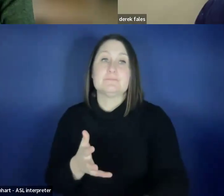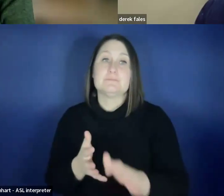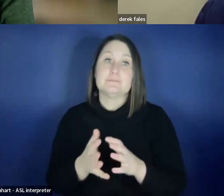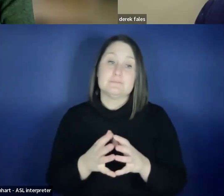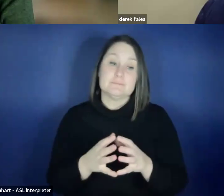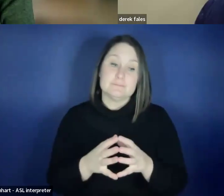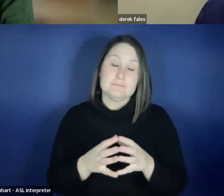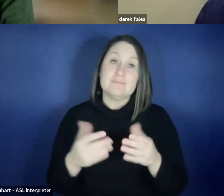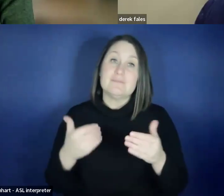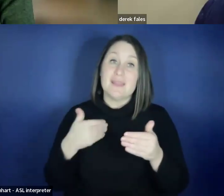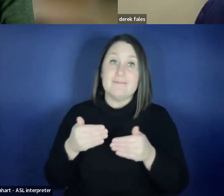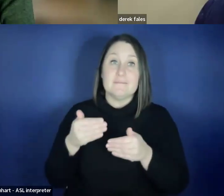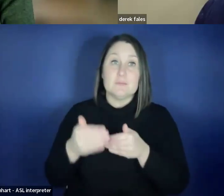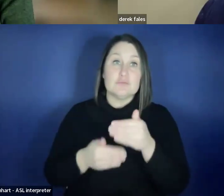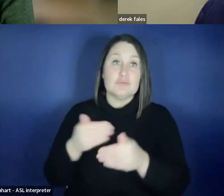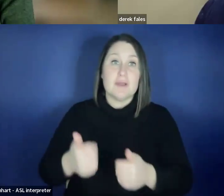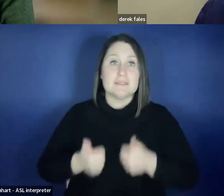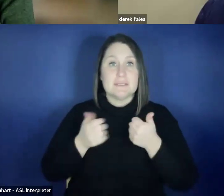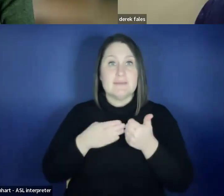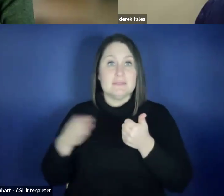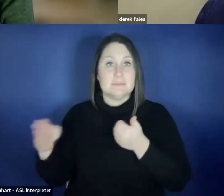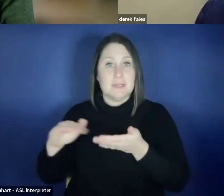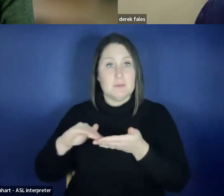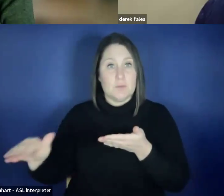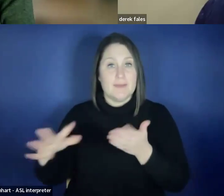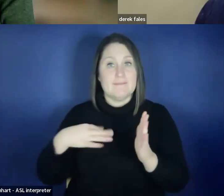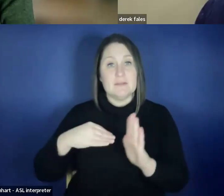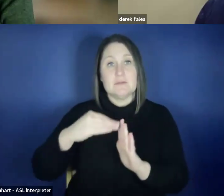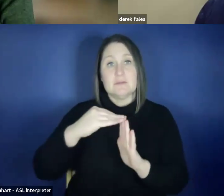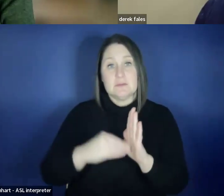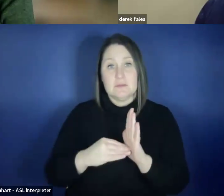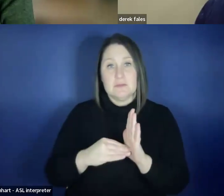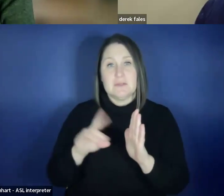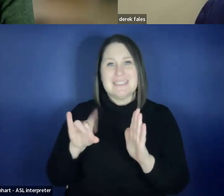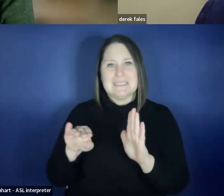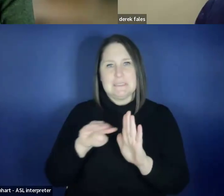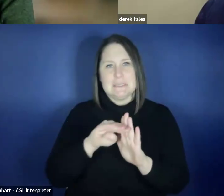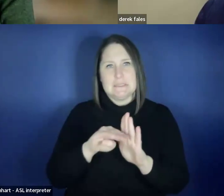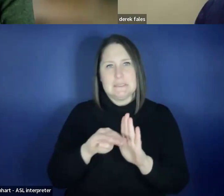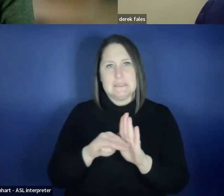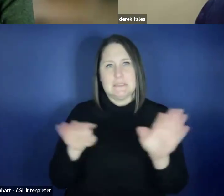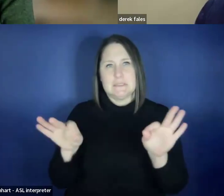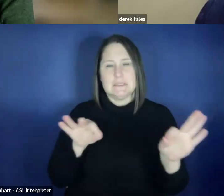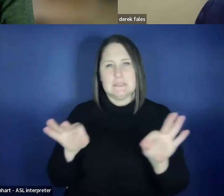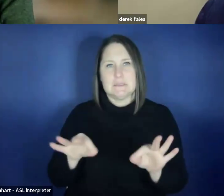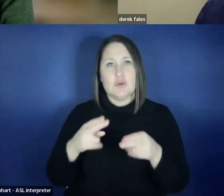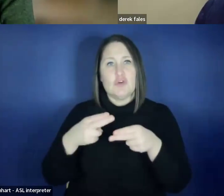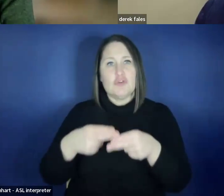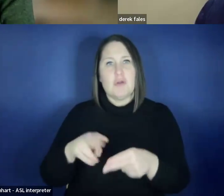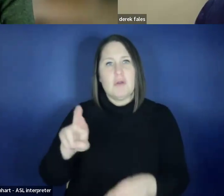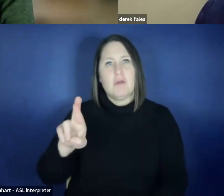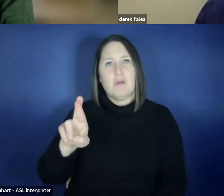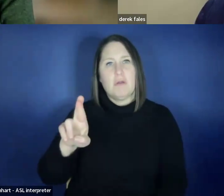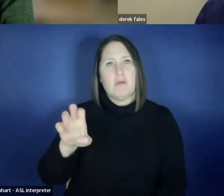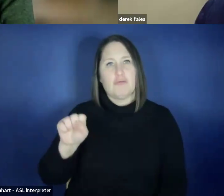So there is a process in the lifespan waiver and the application. We did outline what we call reserve